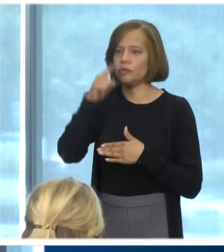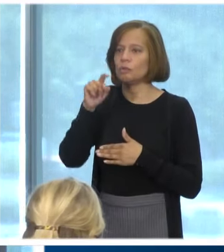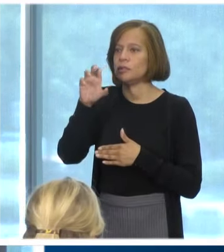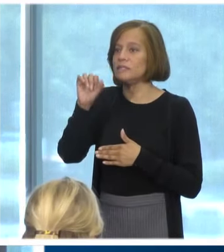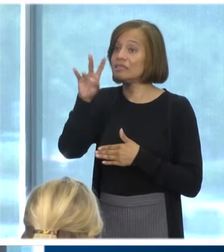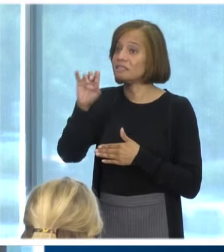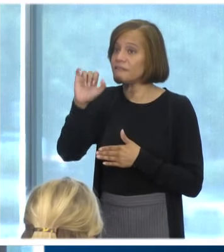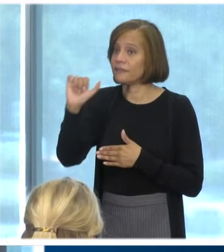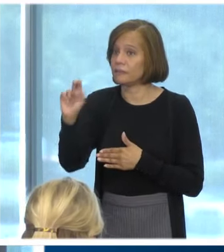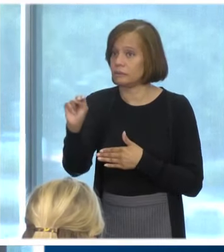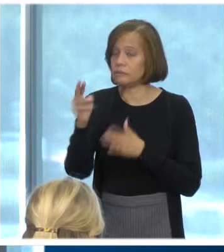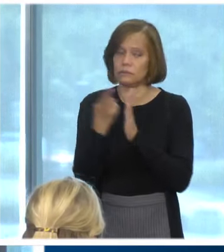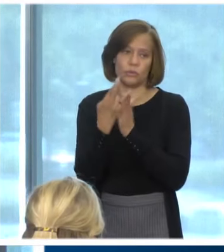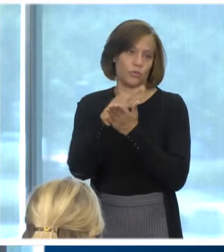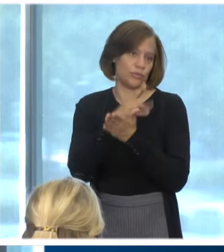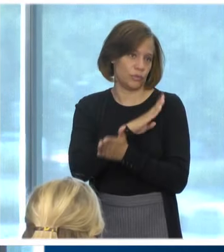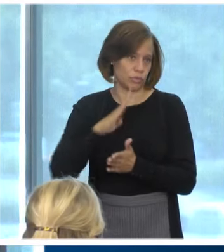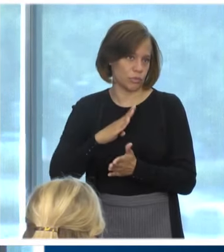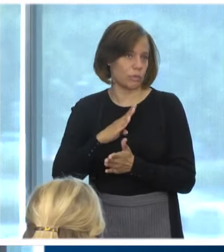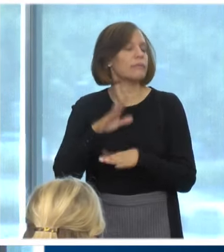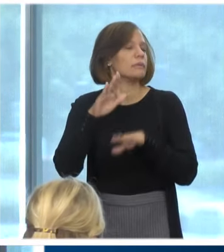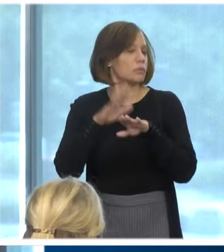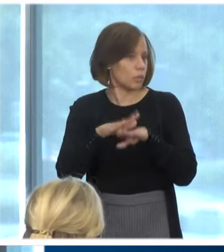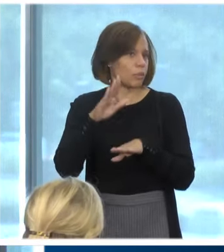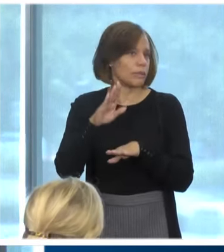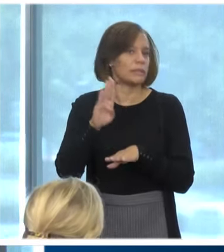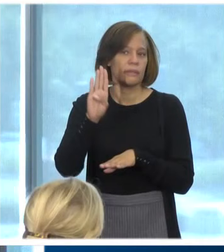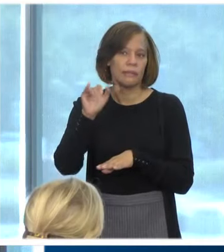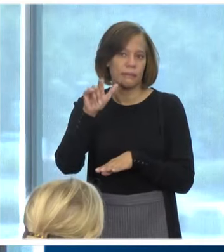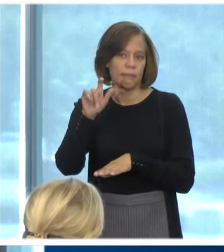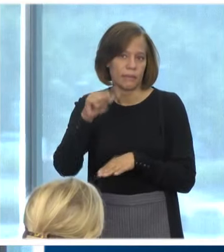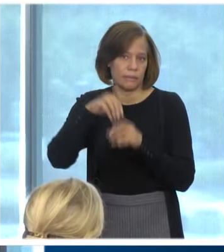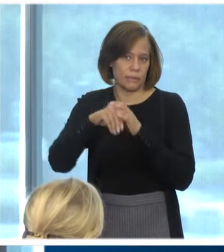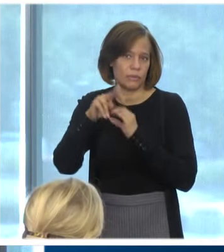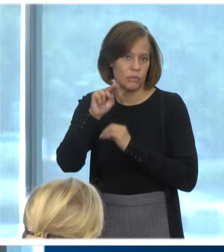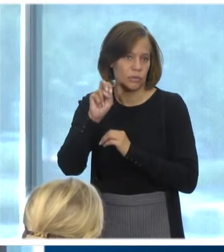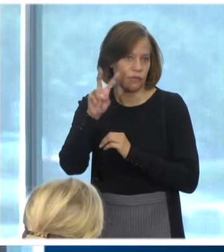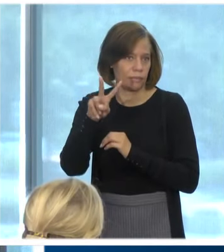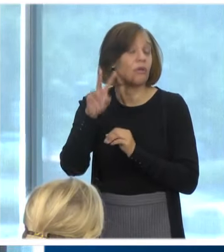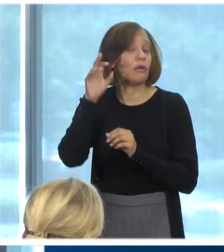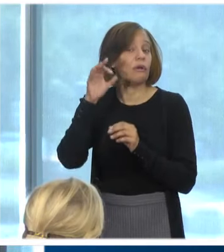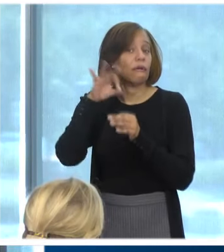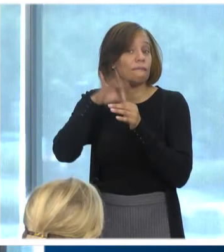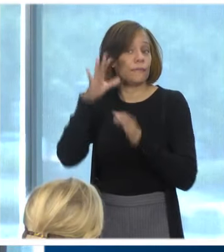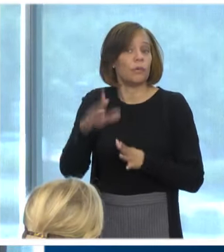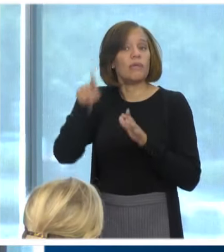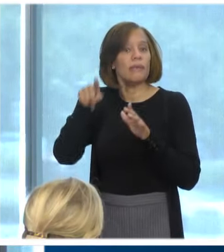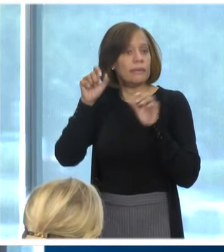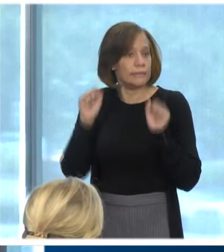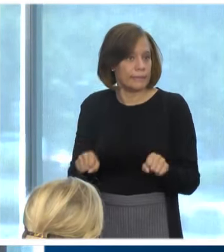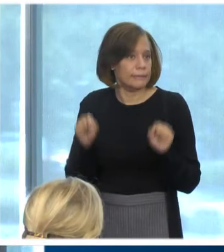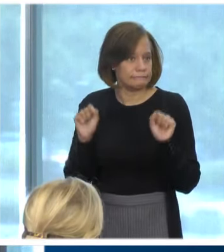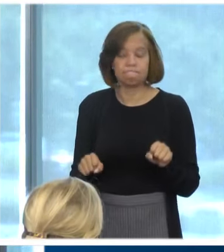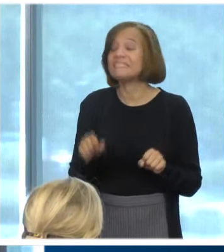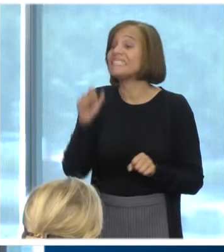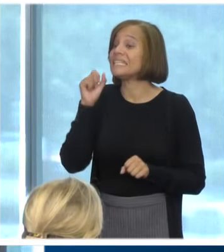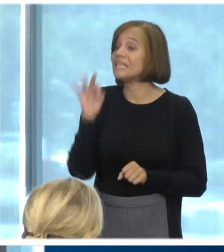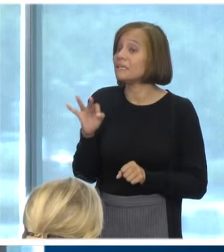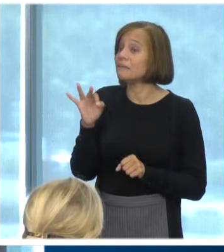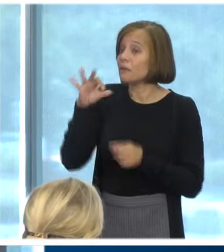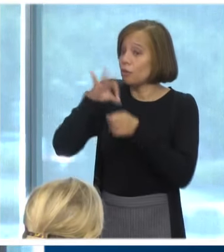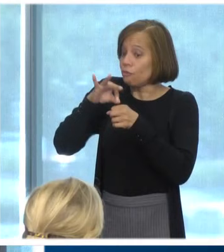board, which is on the ballot for voters to decide this November. I feel strongly that if approved by